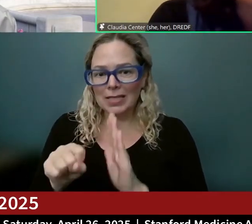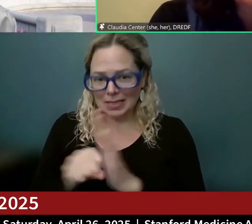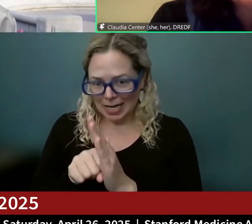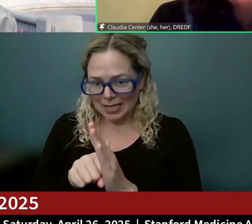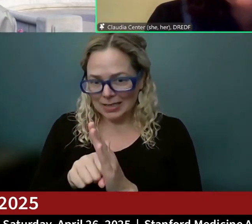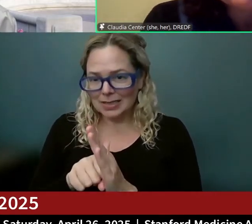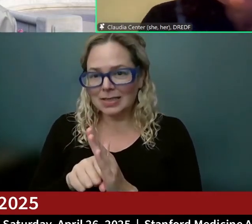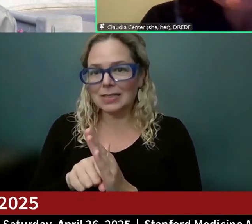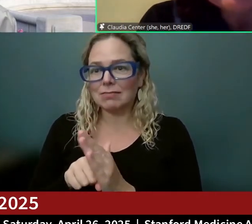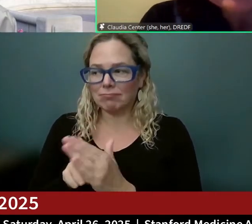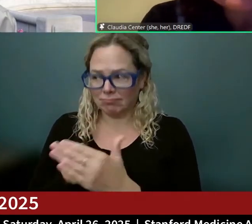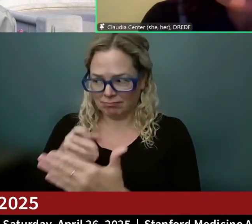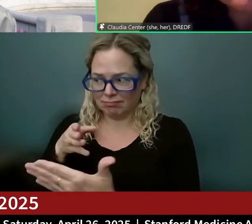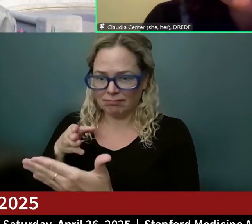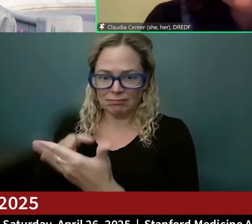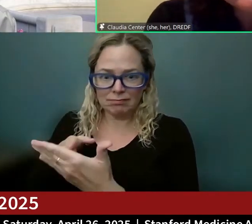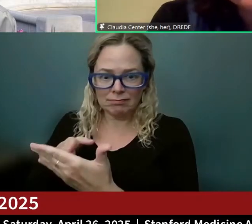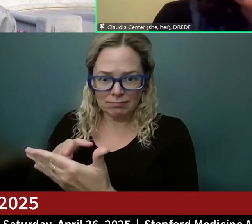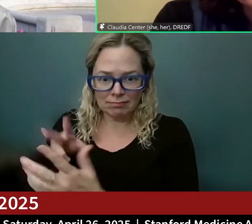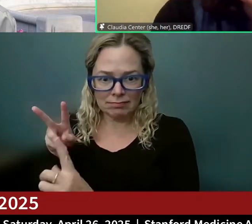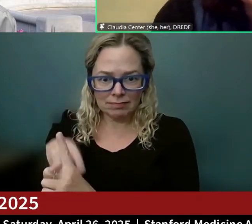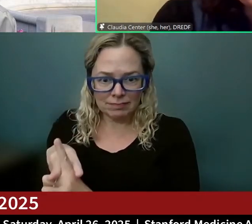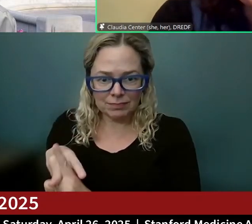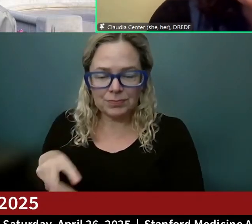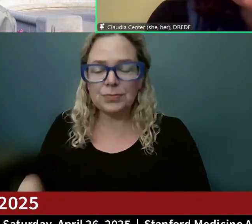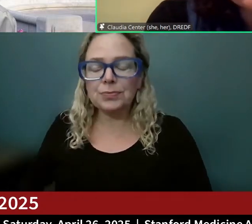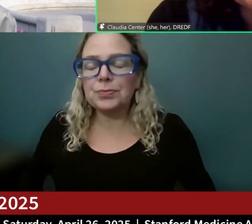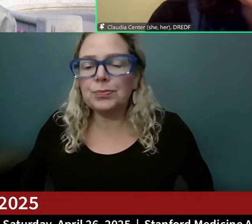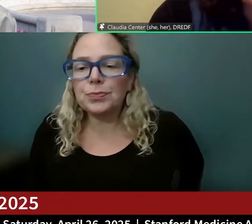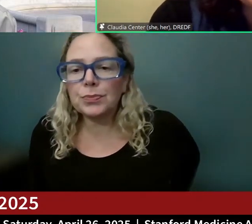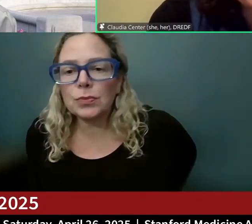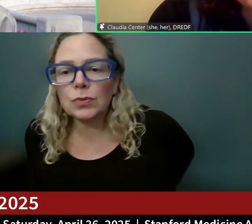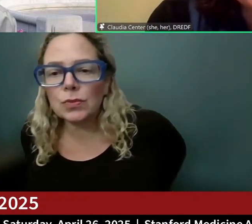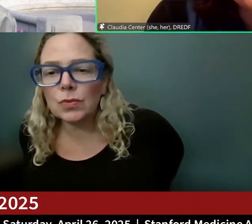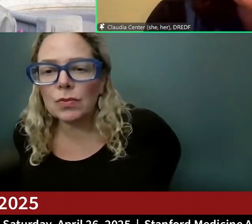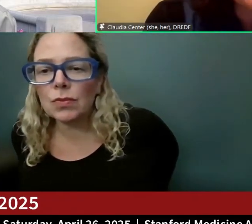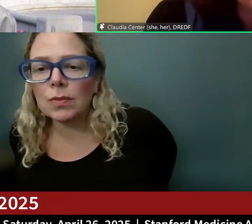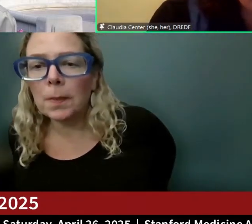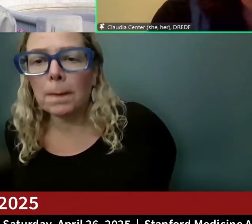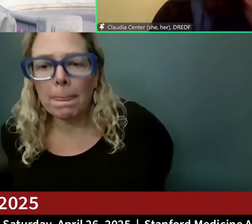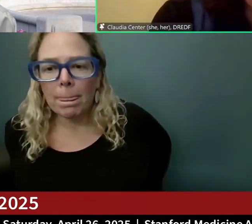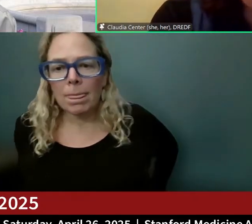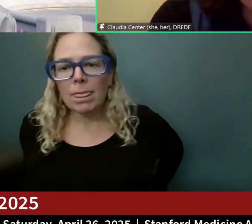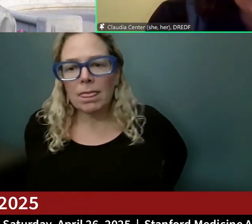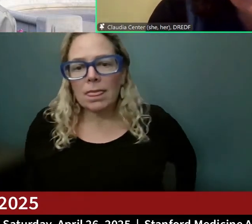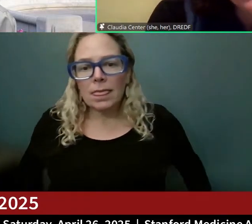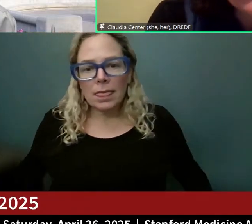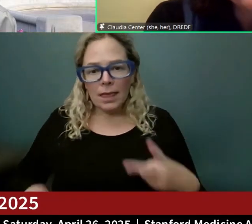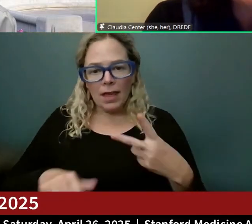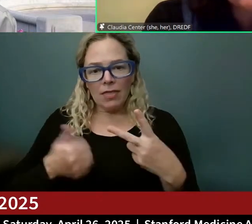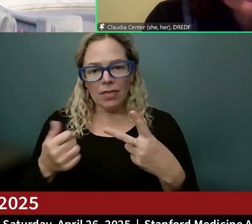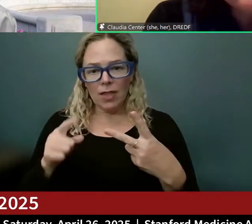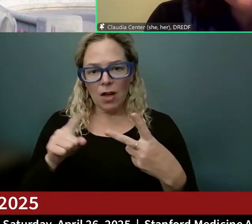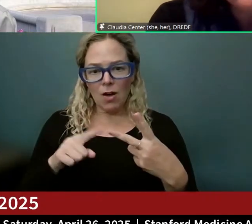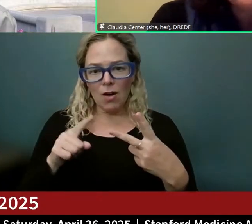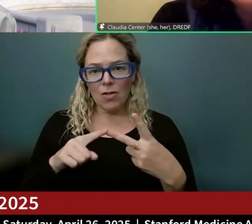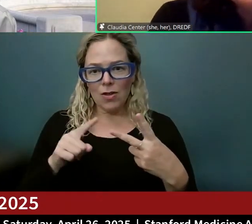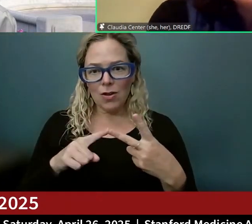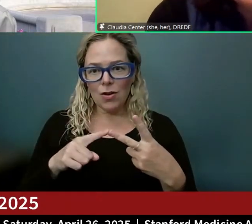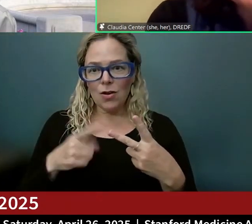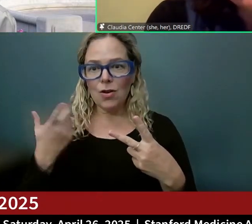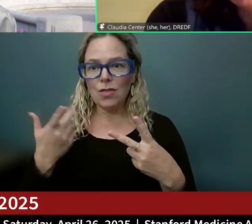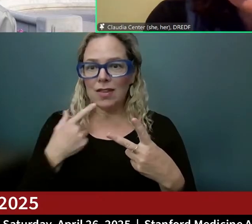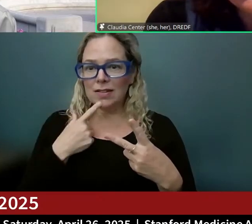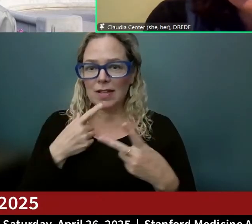And then the other part of the regs that they um, focused on was the right to live in the community under